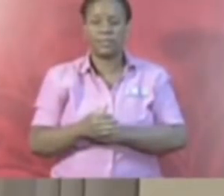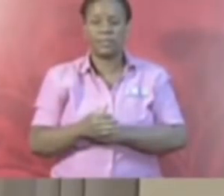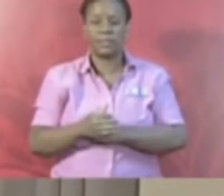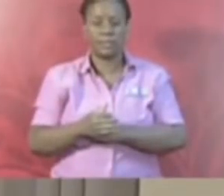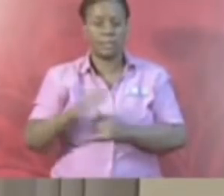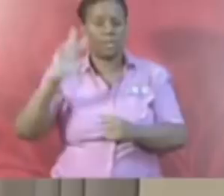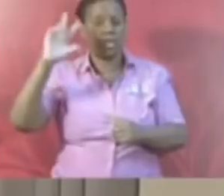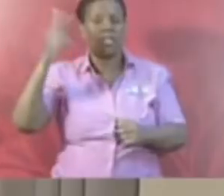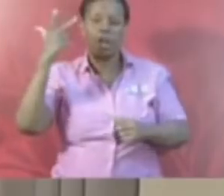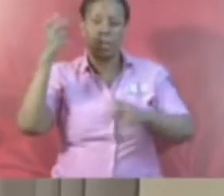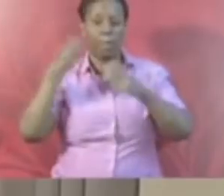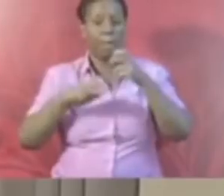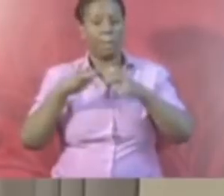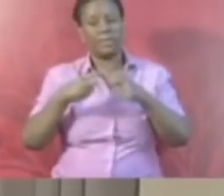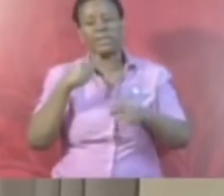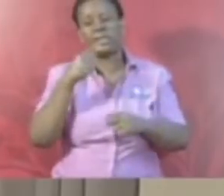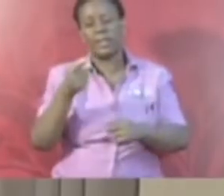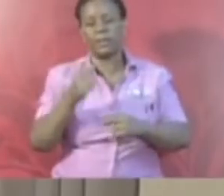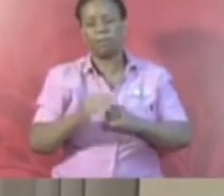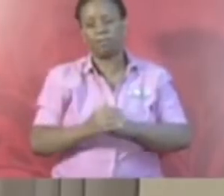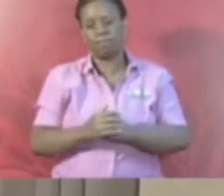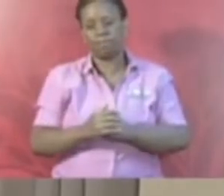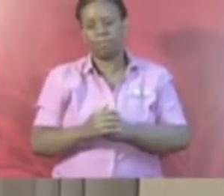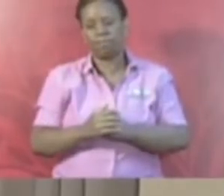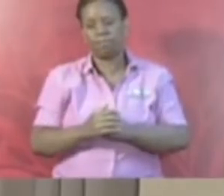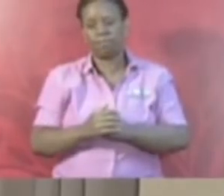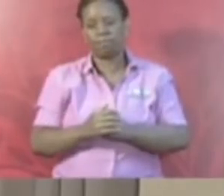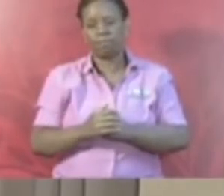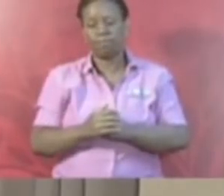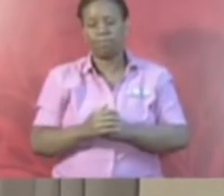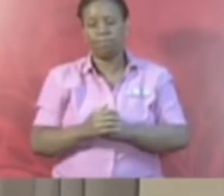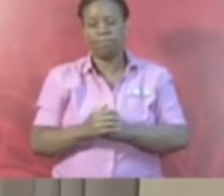raise is one that global